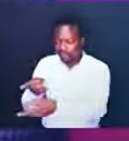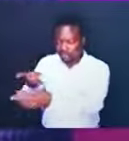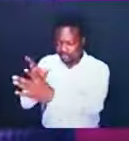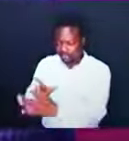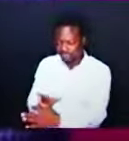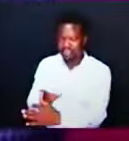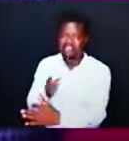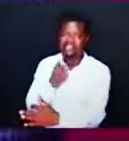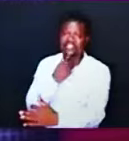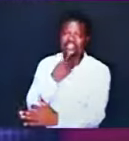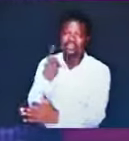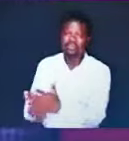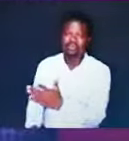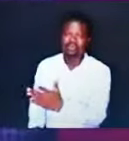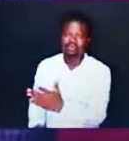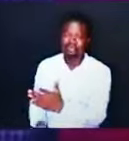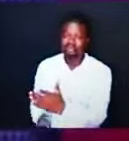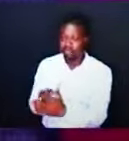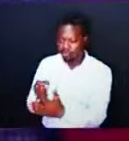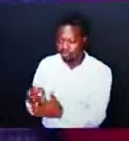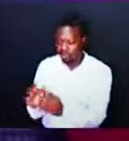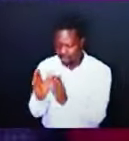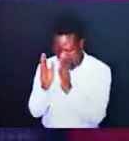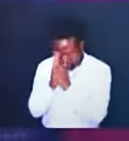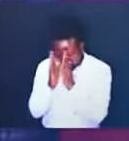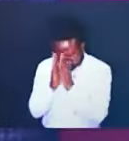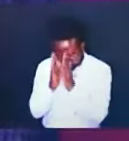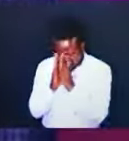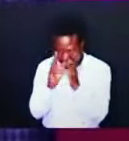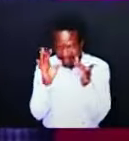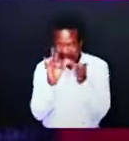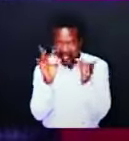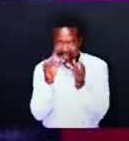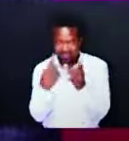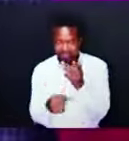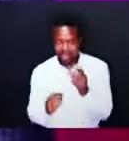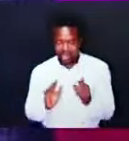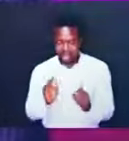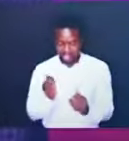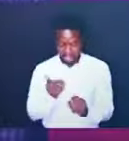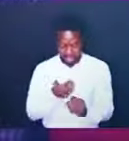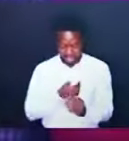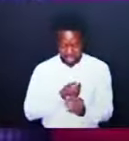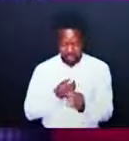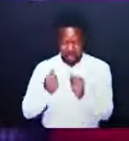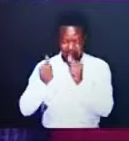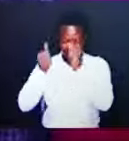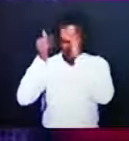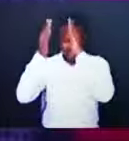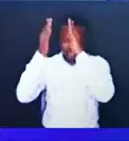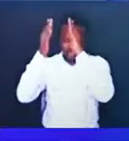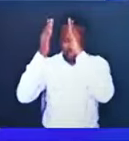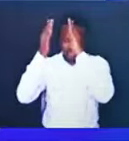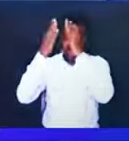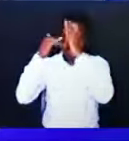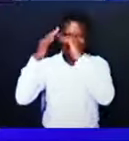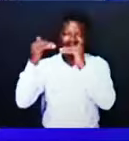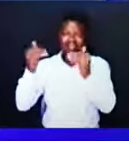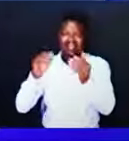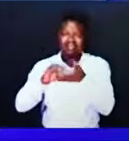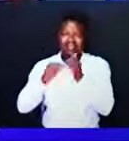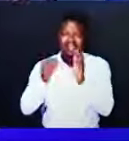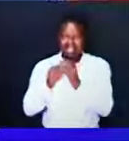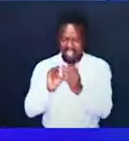say, Our Father in heaven. Debina Yesu catch this one for and say, Mo bombaya, monka say, Yengeja, or what sorrow? Our Father means